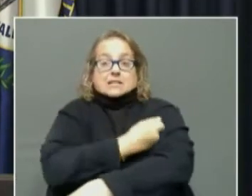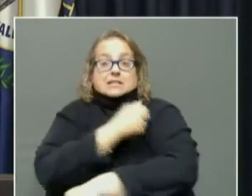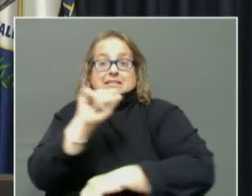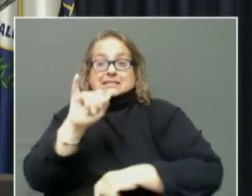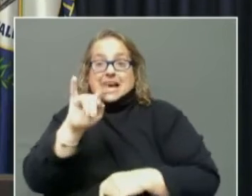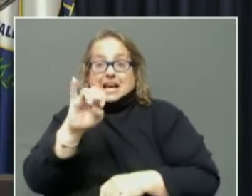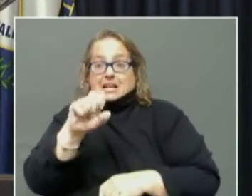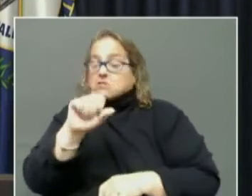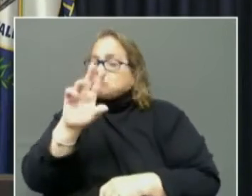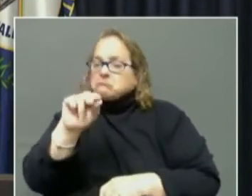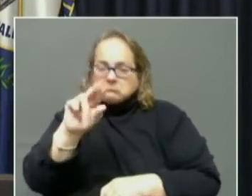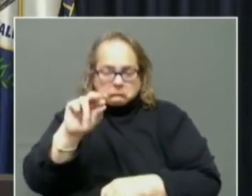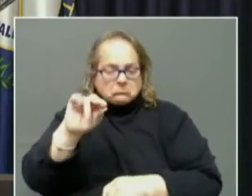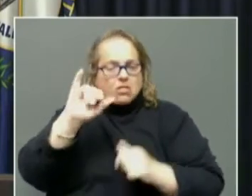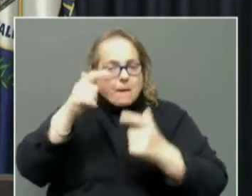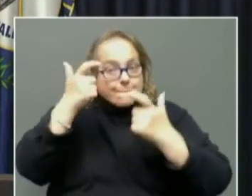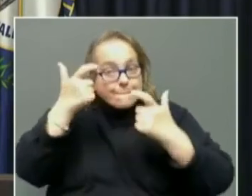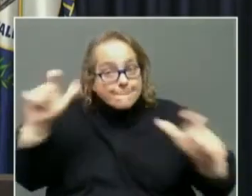and large,